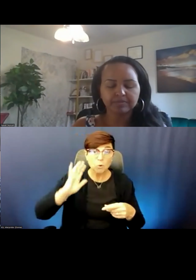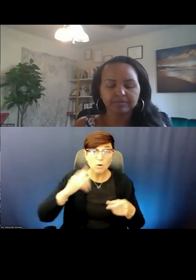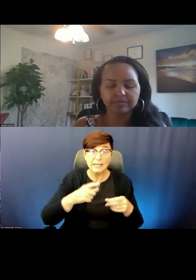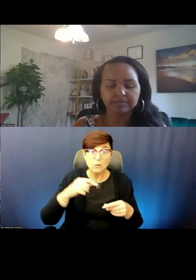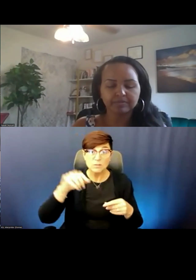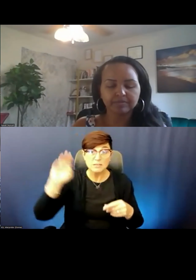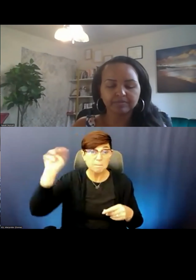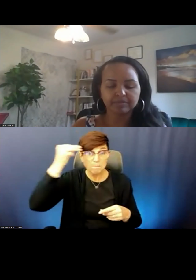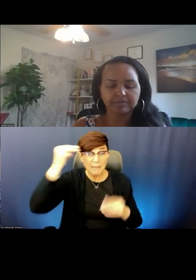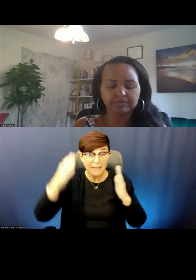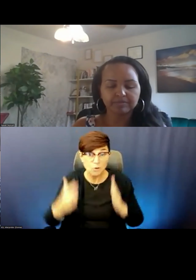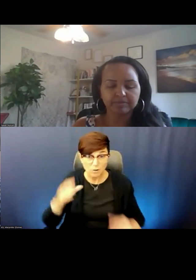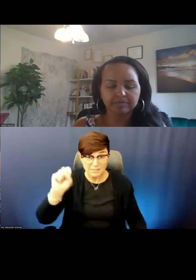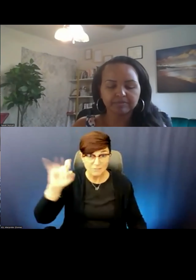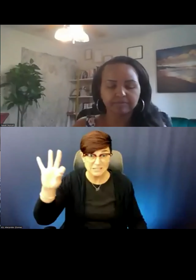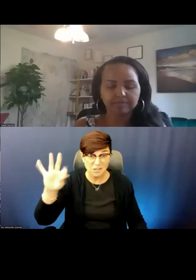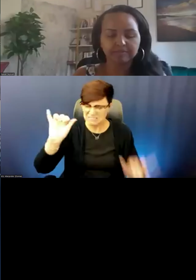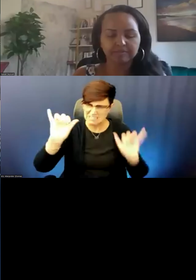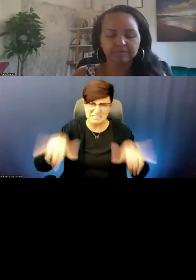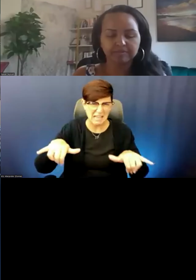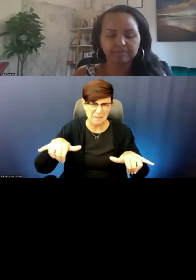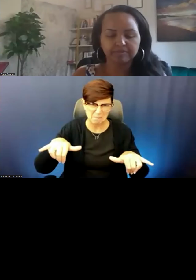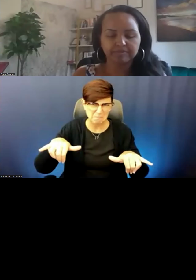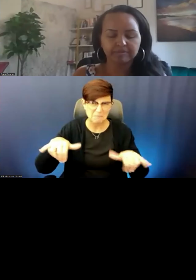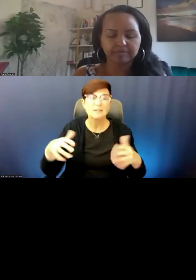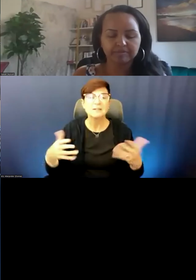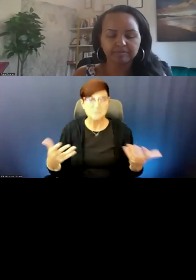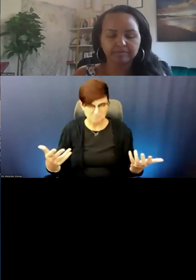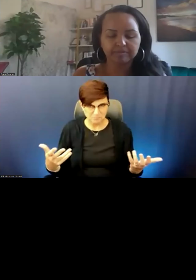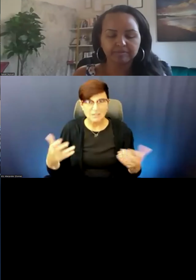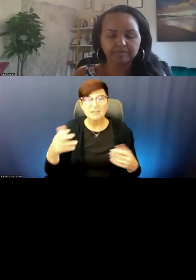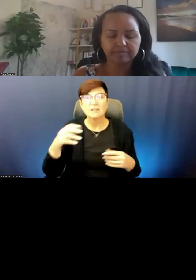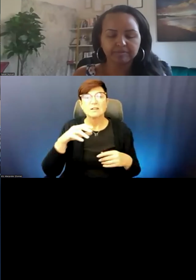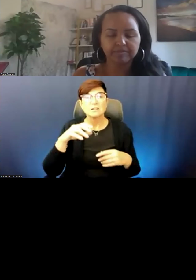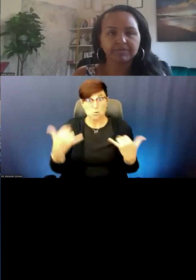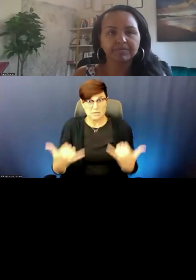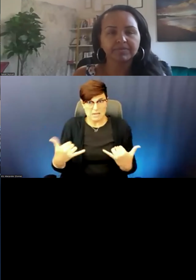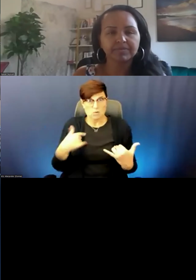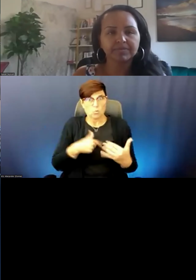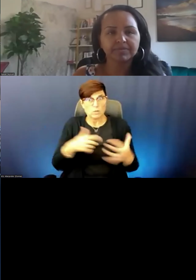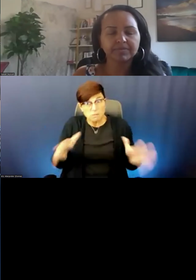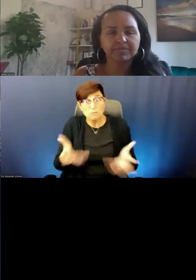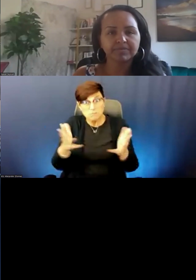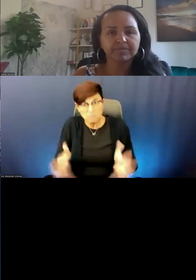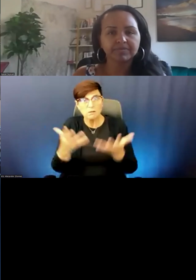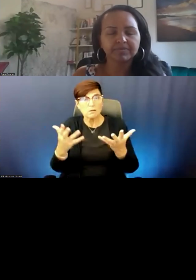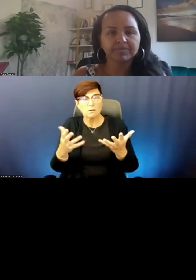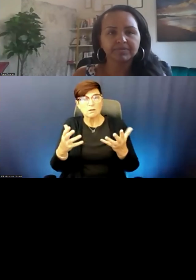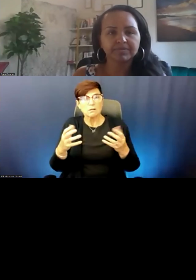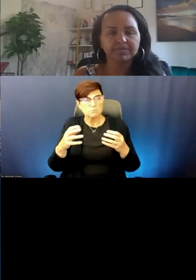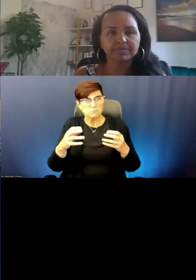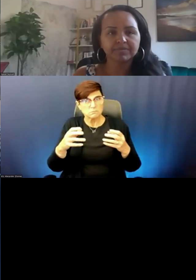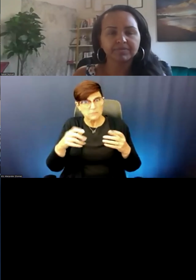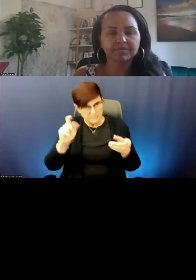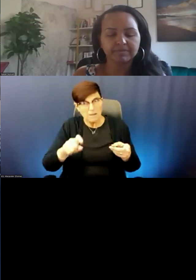And one of the benefits of the network of age-friendly communities, it isn't just about getting folks to sign up, it's cultivating